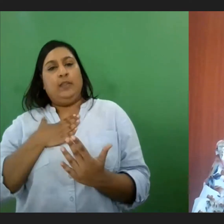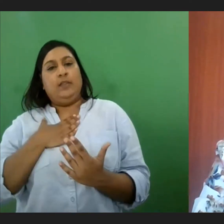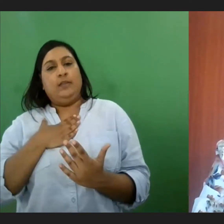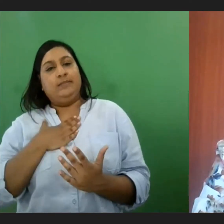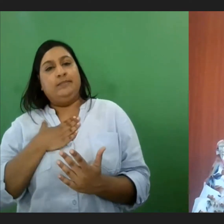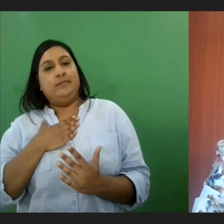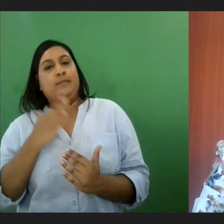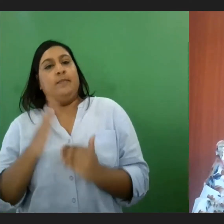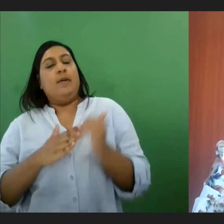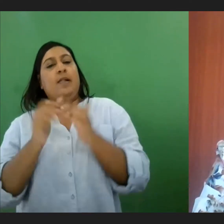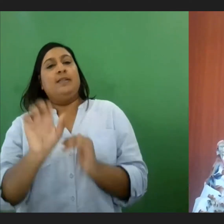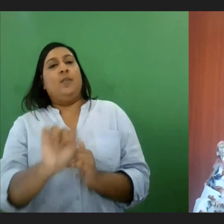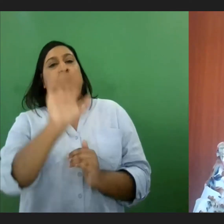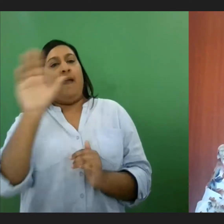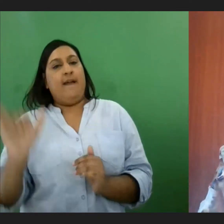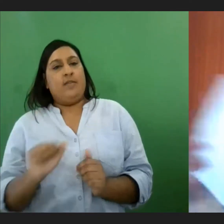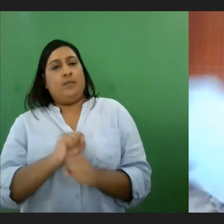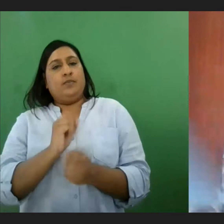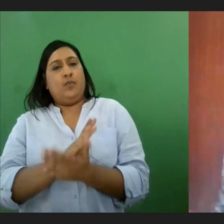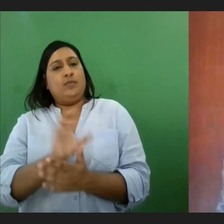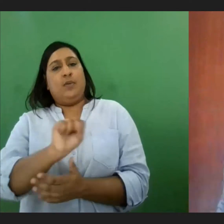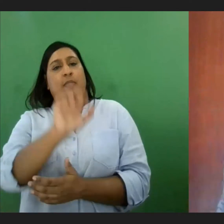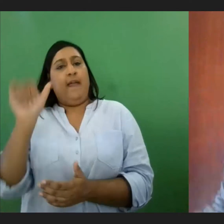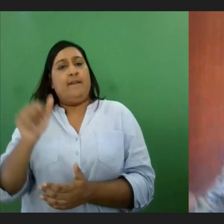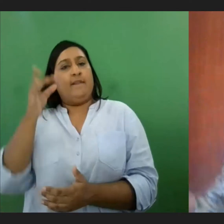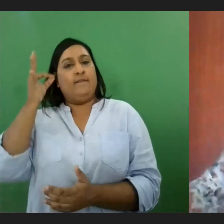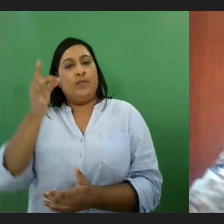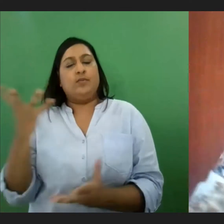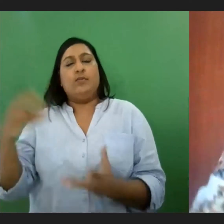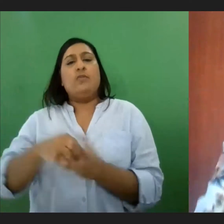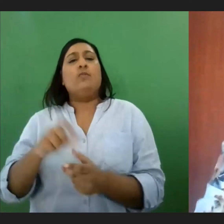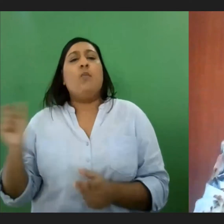you, Ayanda, for this opportunity.